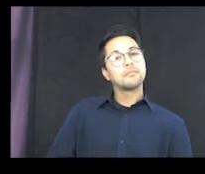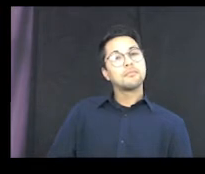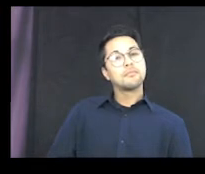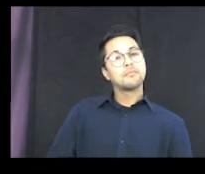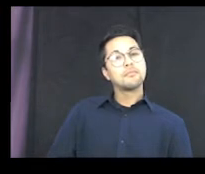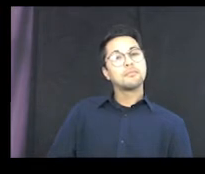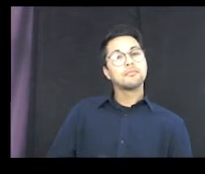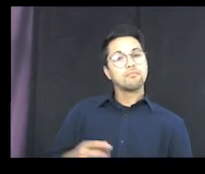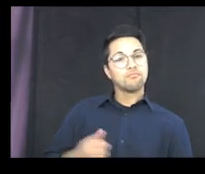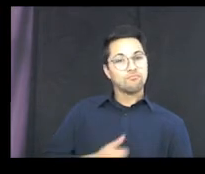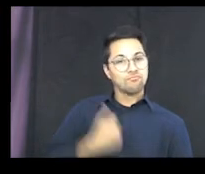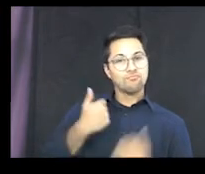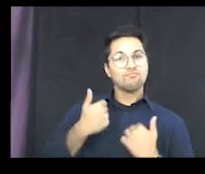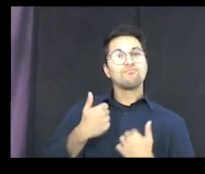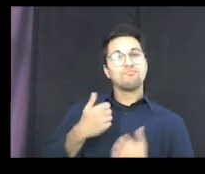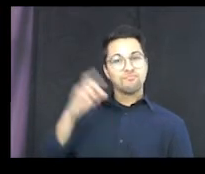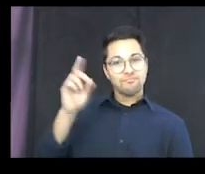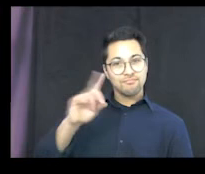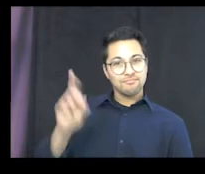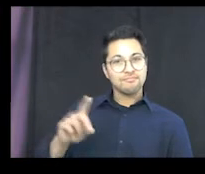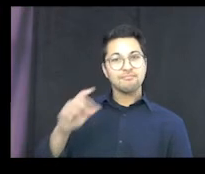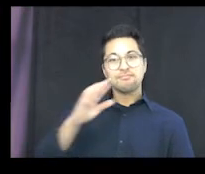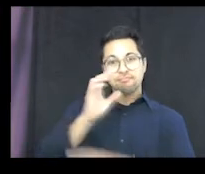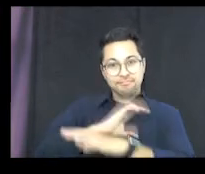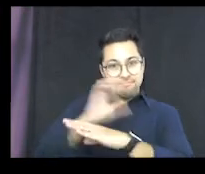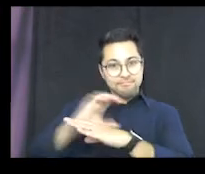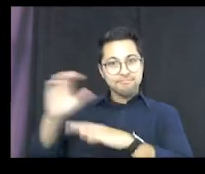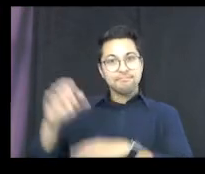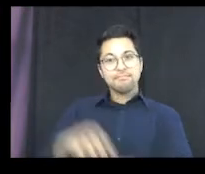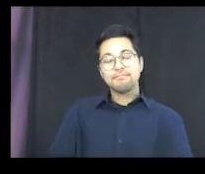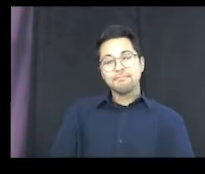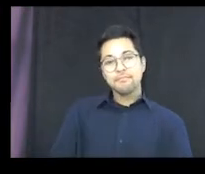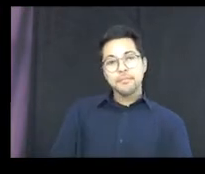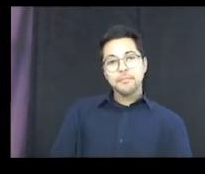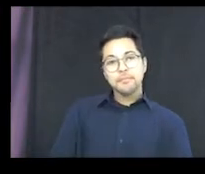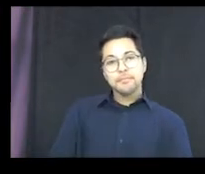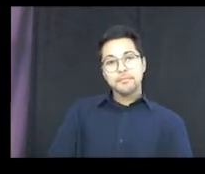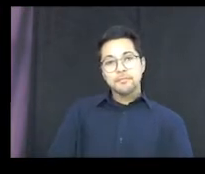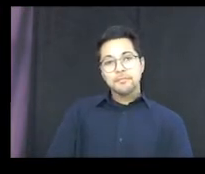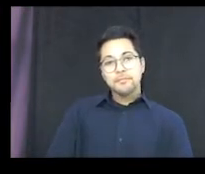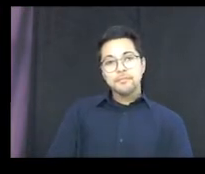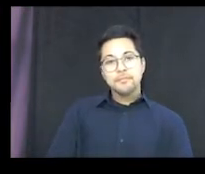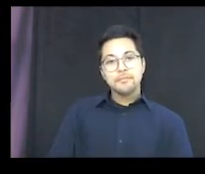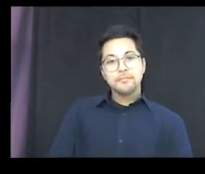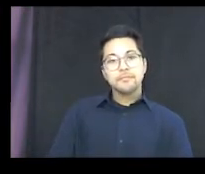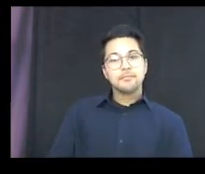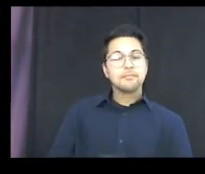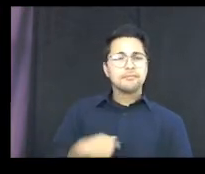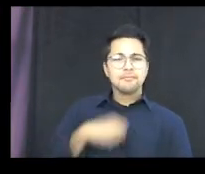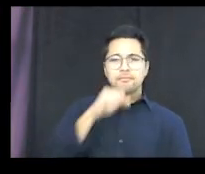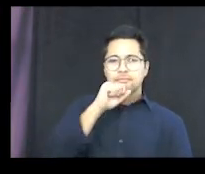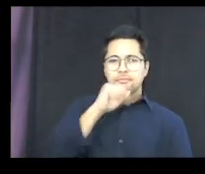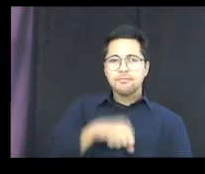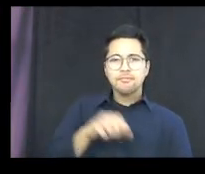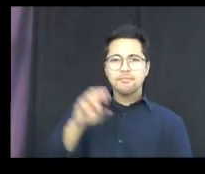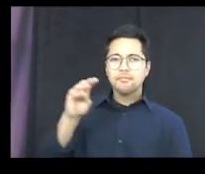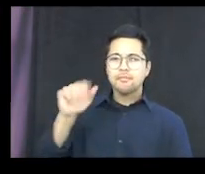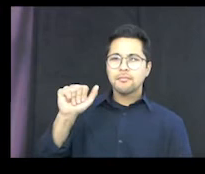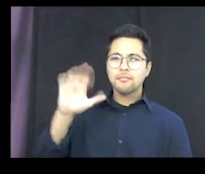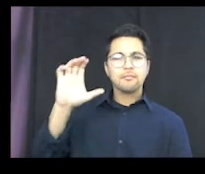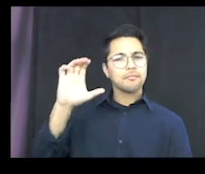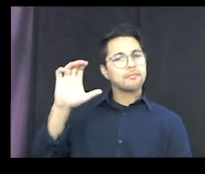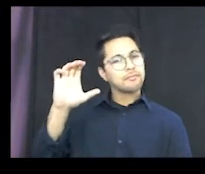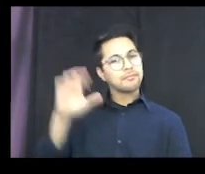in Denver, Colorado. I love Mac